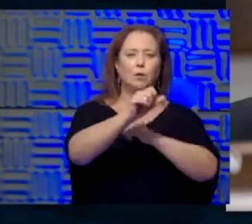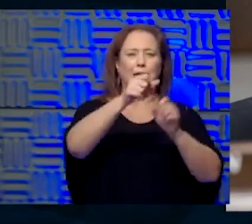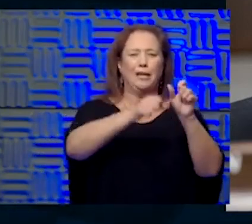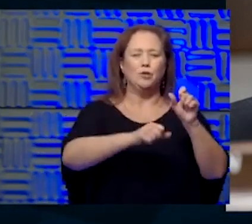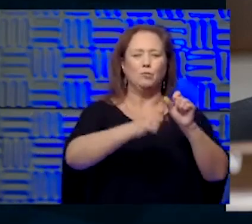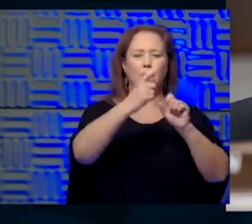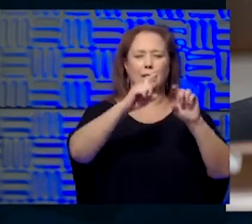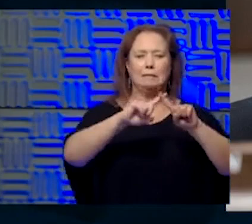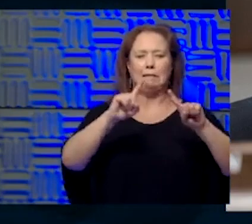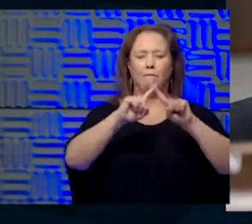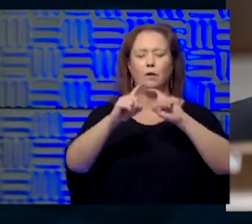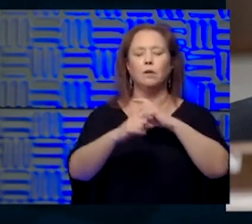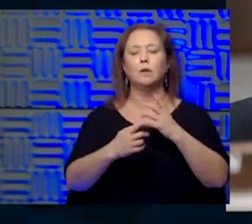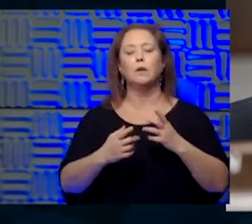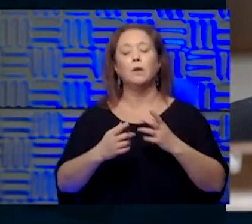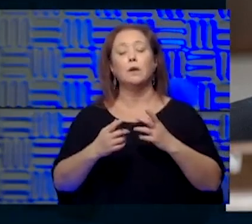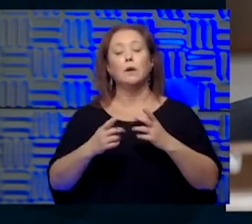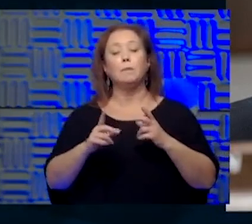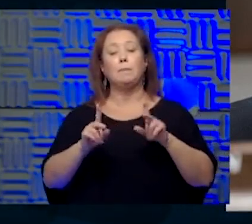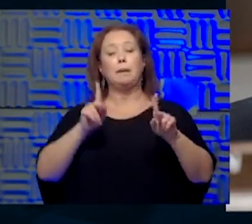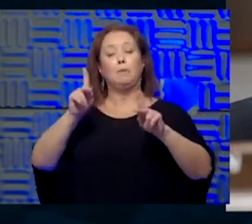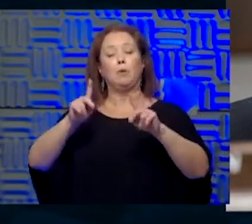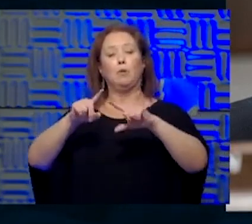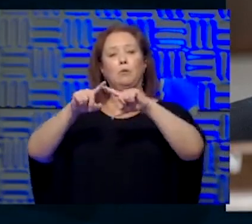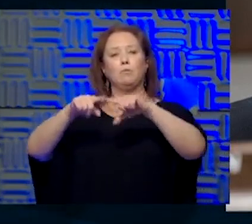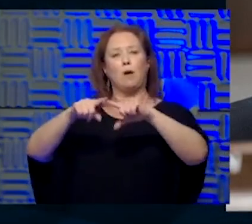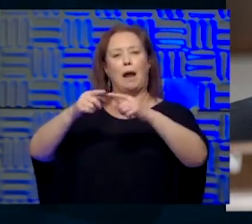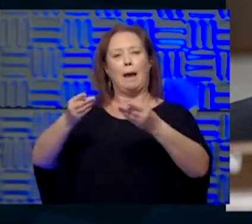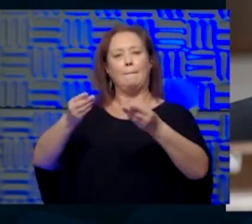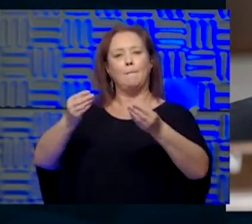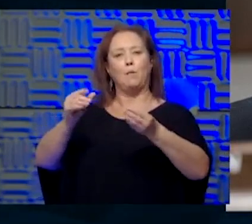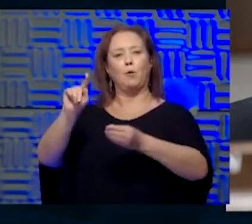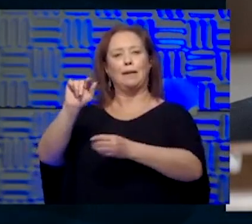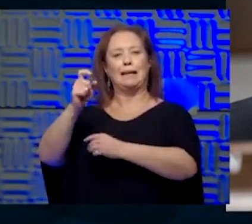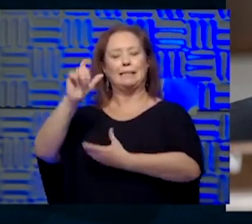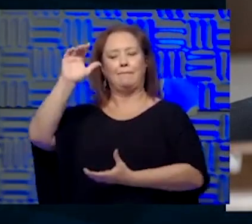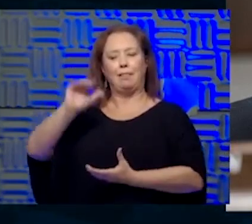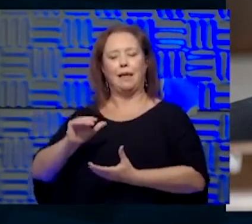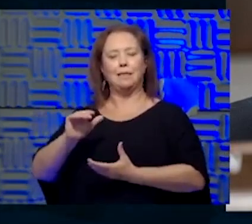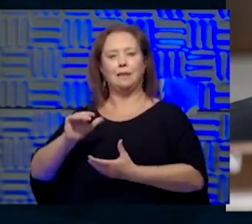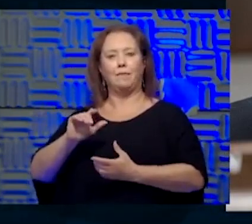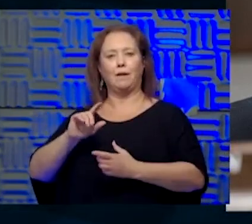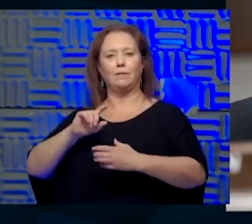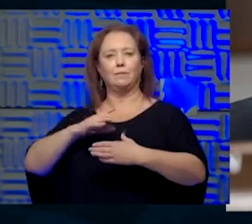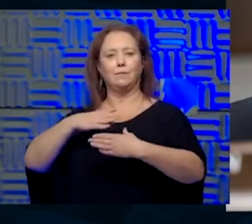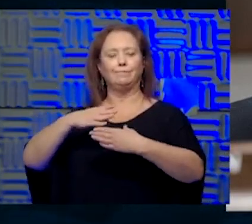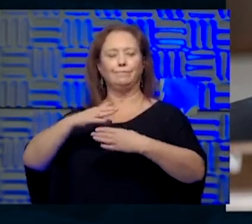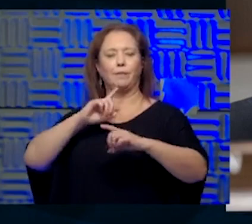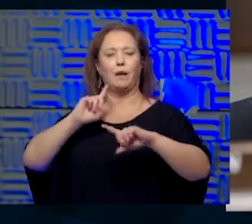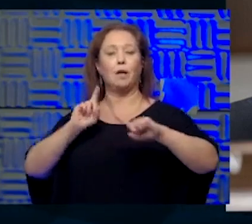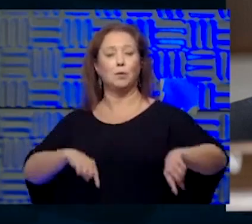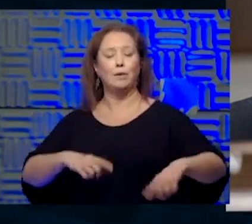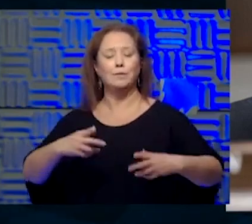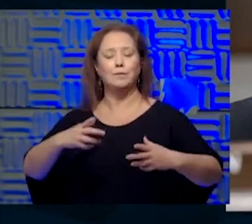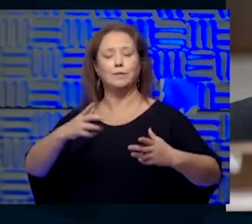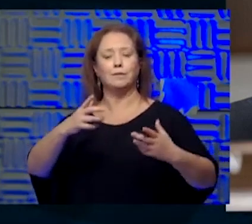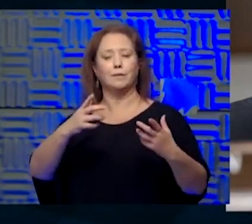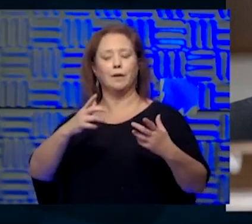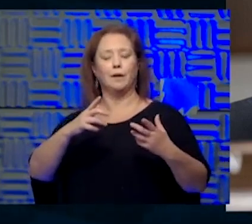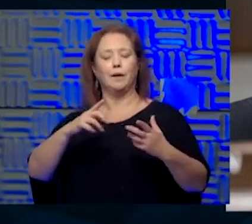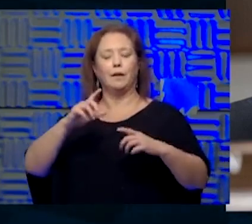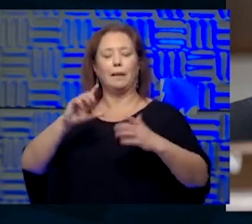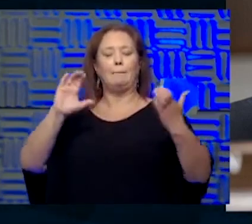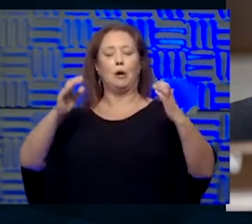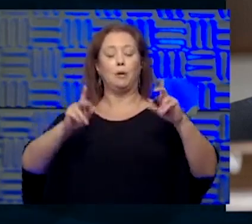different, but those who rely more on property taxes have less of a consequence than those who rely on sales tax. So